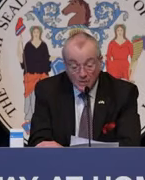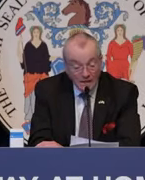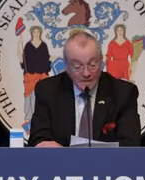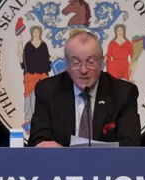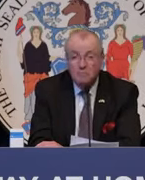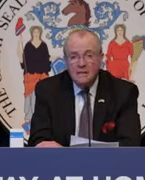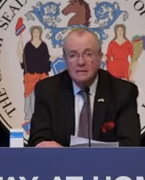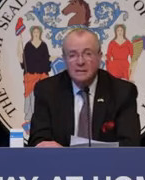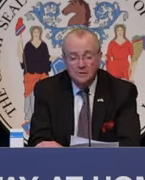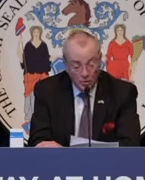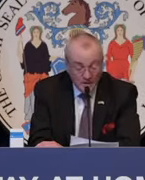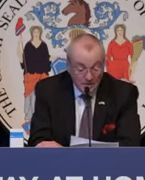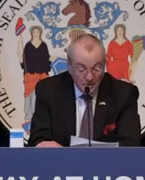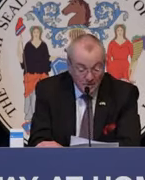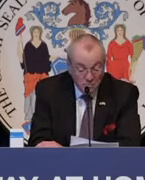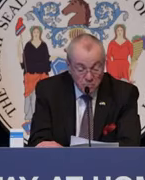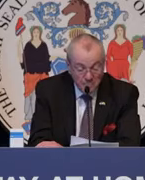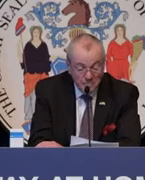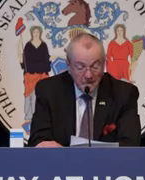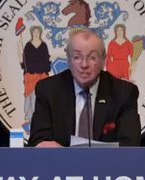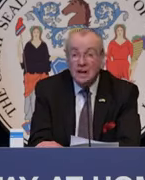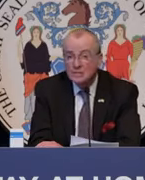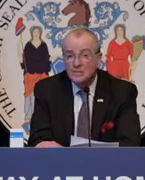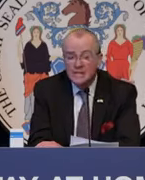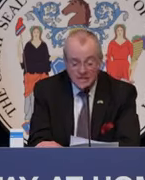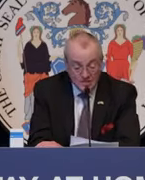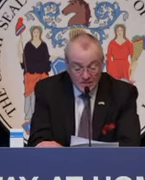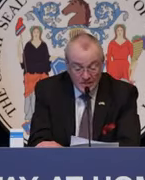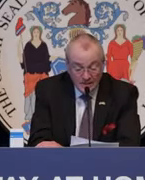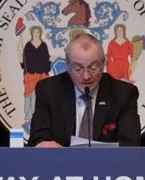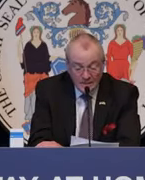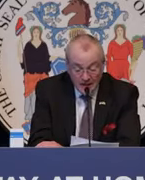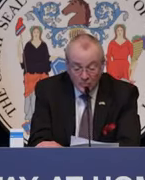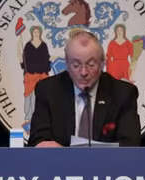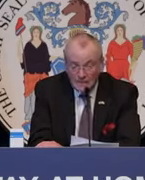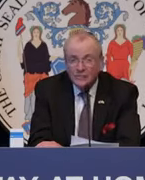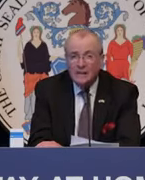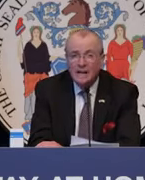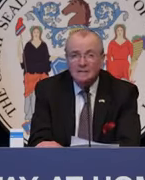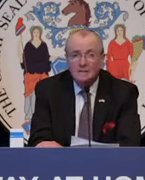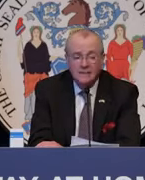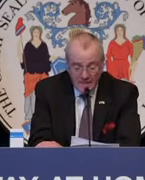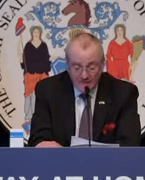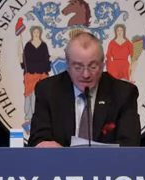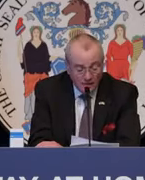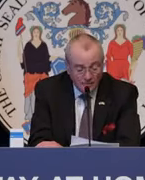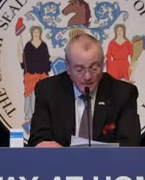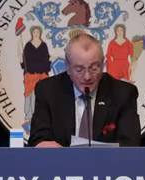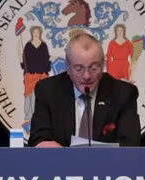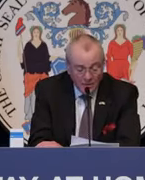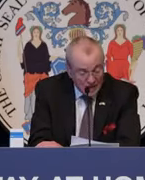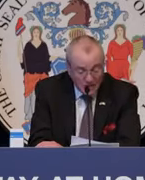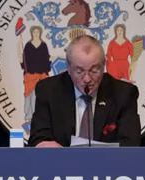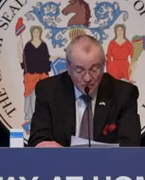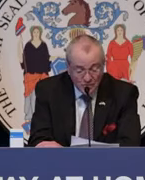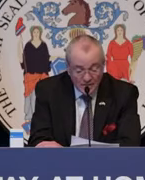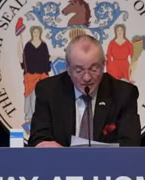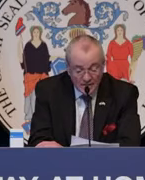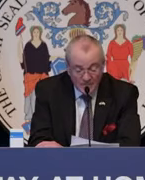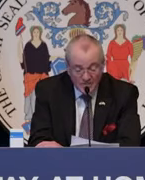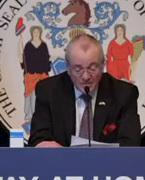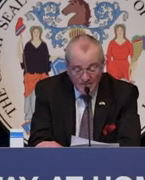it, there will likely be no recovery. And time is of the essence, and Congress needs to act and act now. And I thank